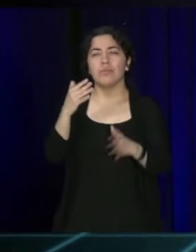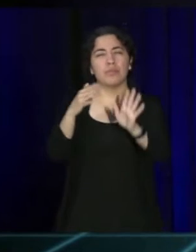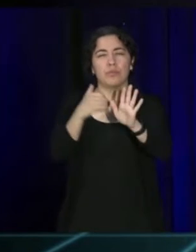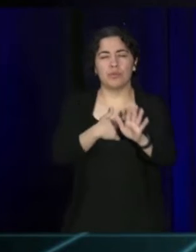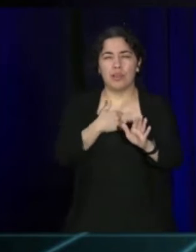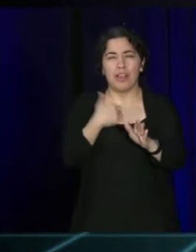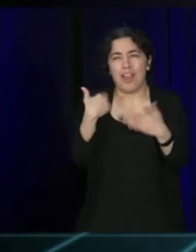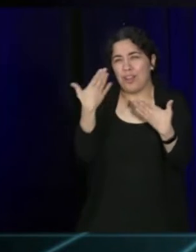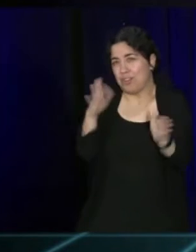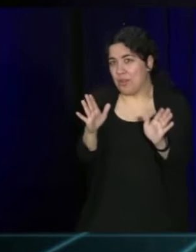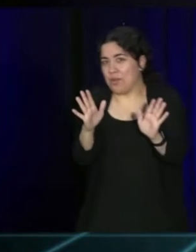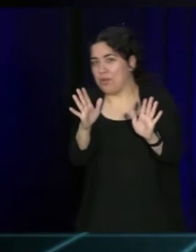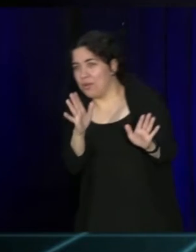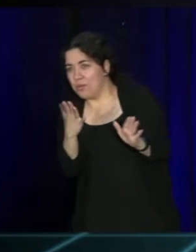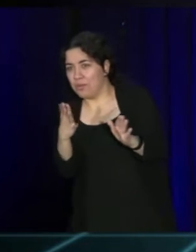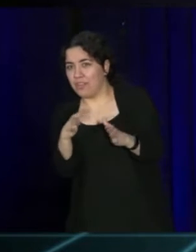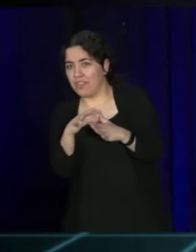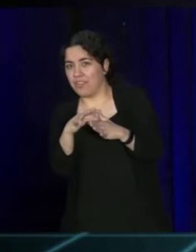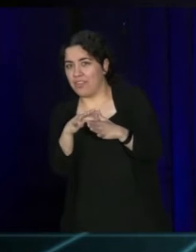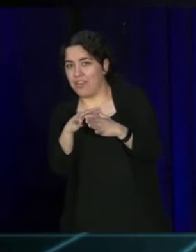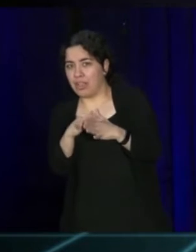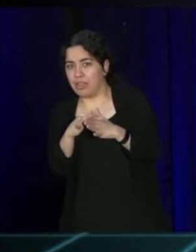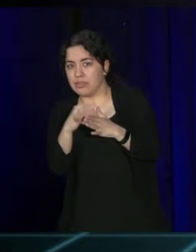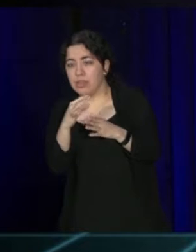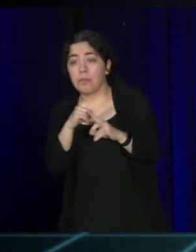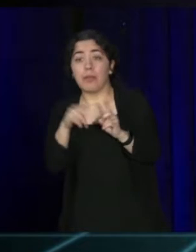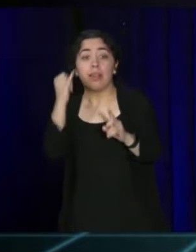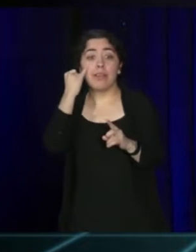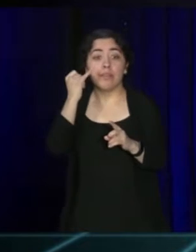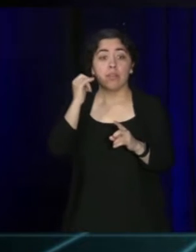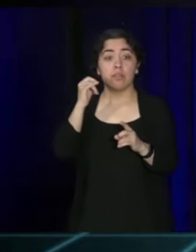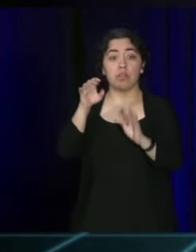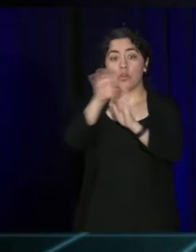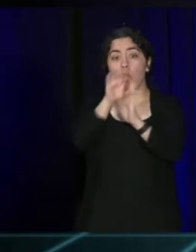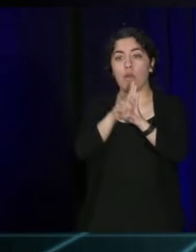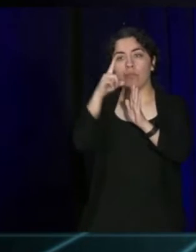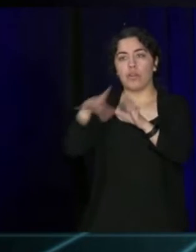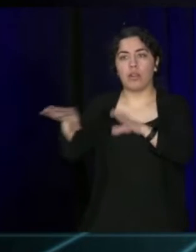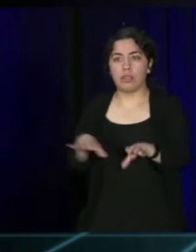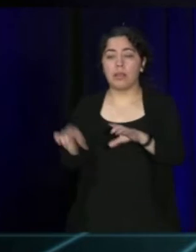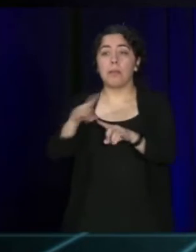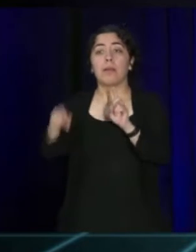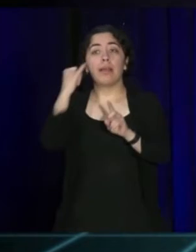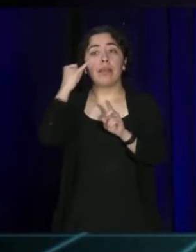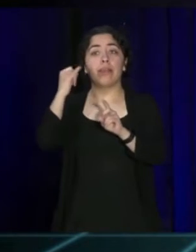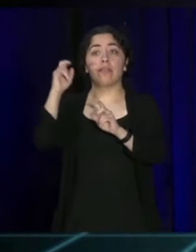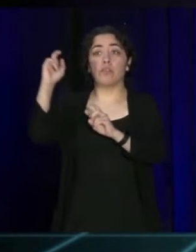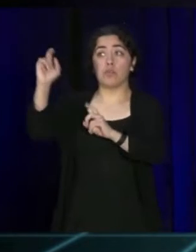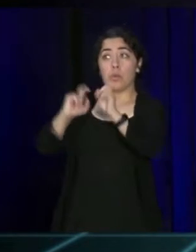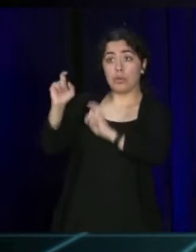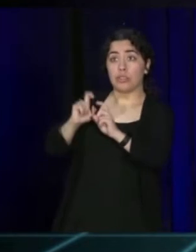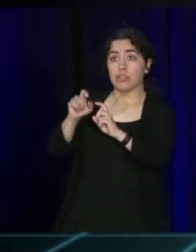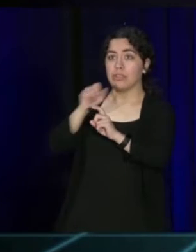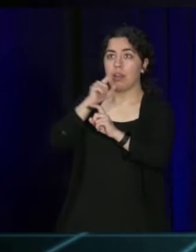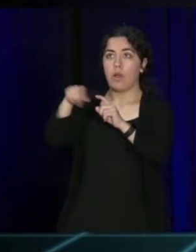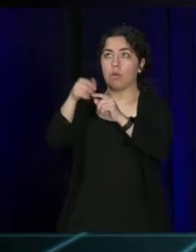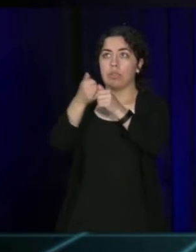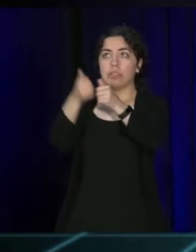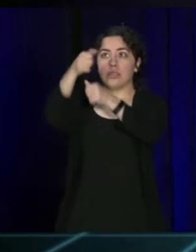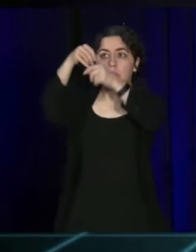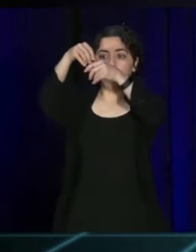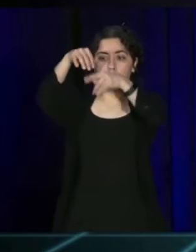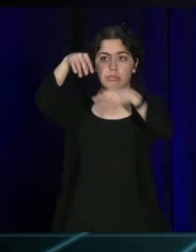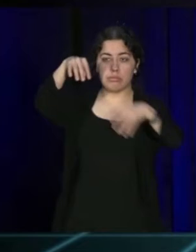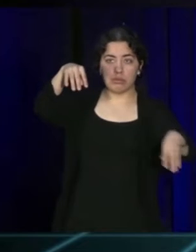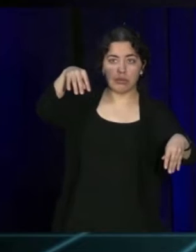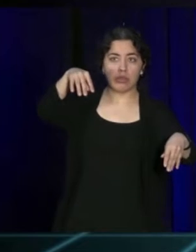code of conduct is, but basically, like when you take donations and you pass on the offering plate, like it doesn't always trickle down to economics, if you know what I mean,